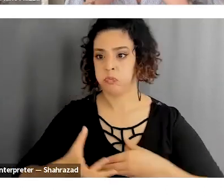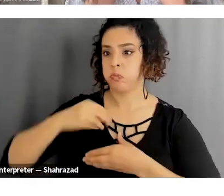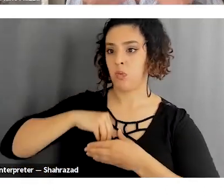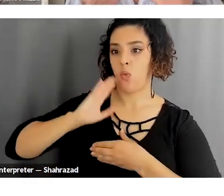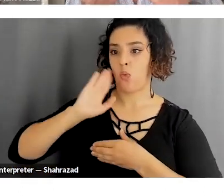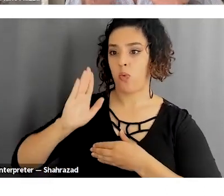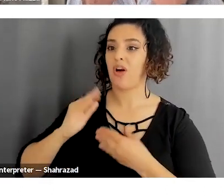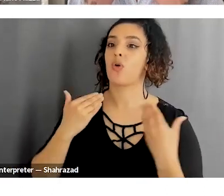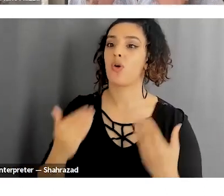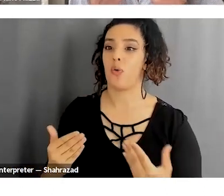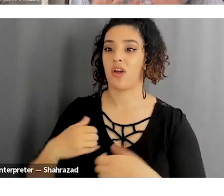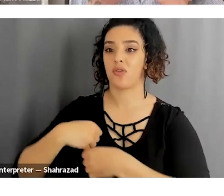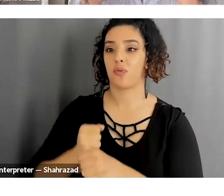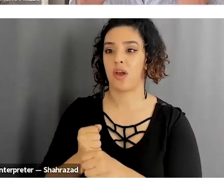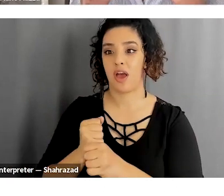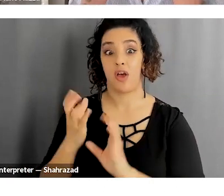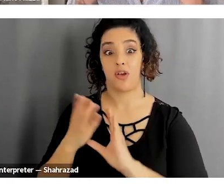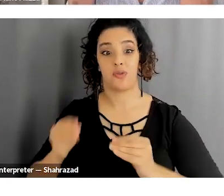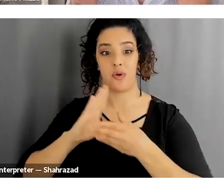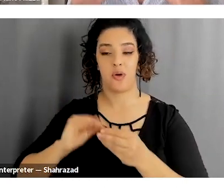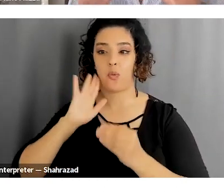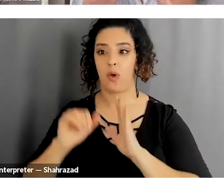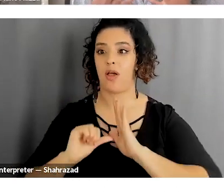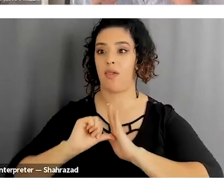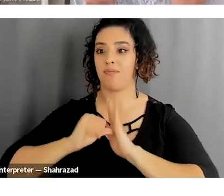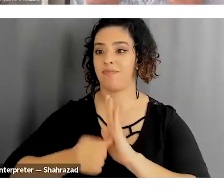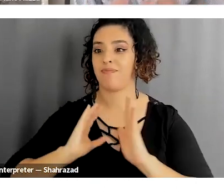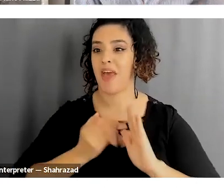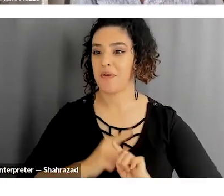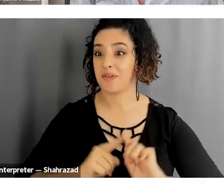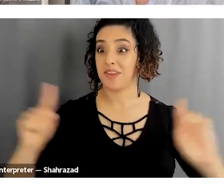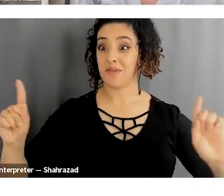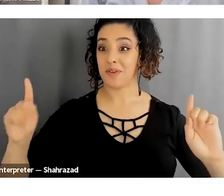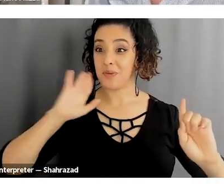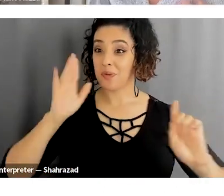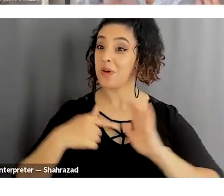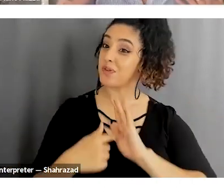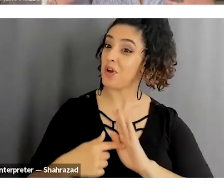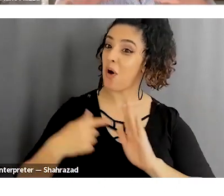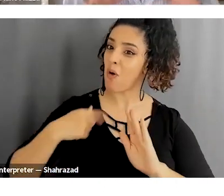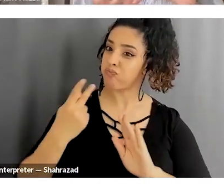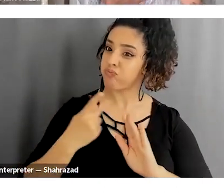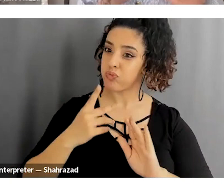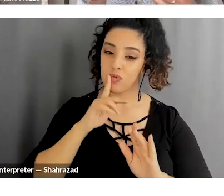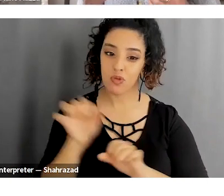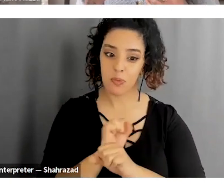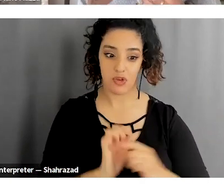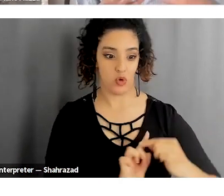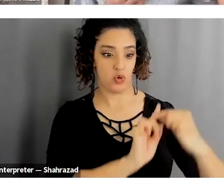that really highlights our differences and really highlights the beauty and the fact that we're unique. Working with the